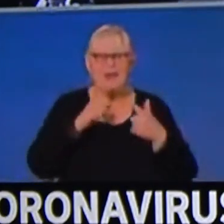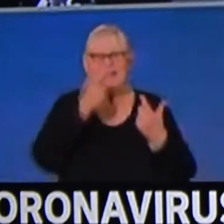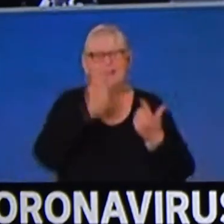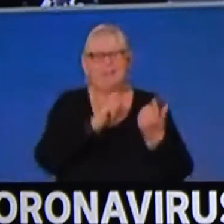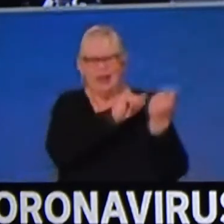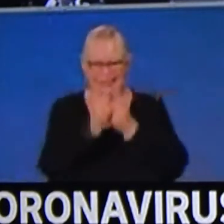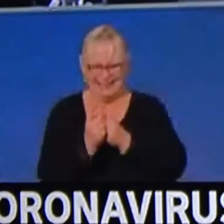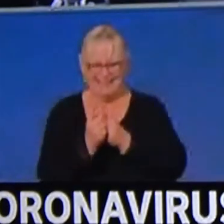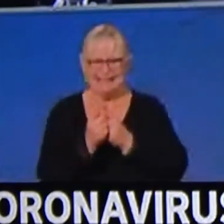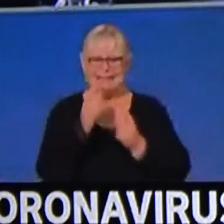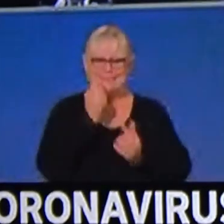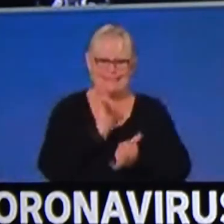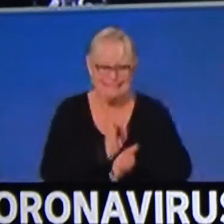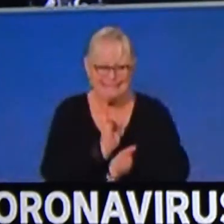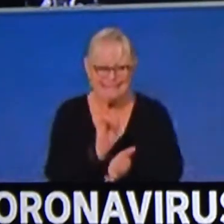there are also some